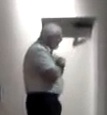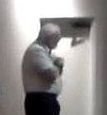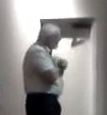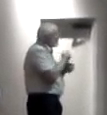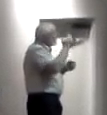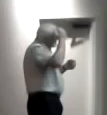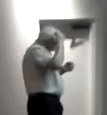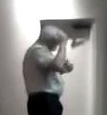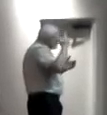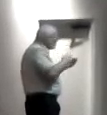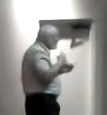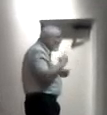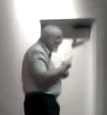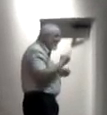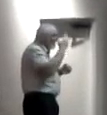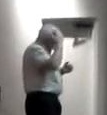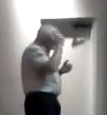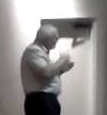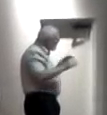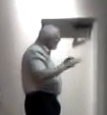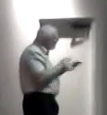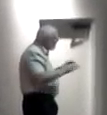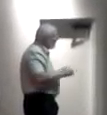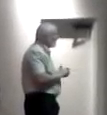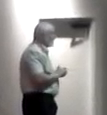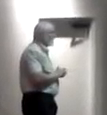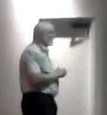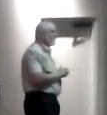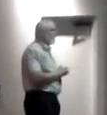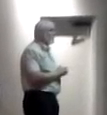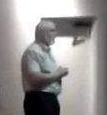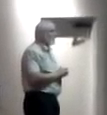knows what you say and He knows what you do.